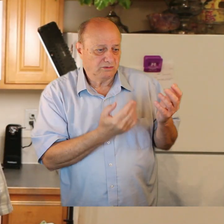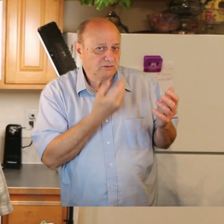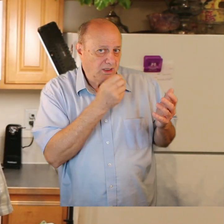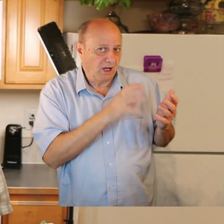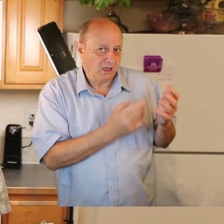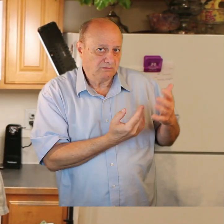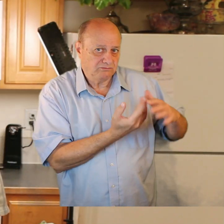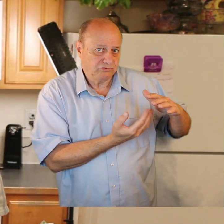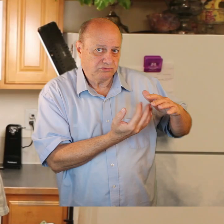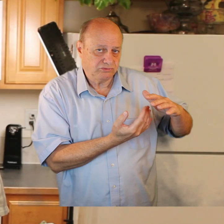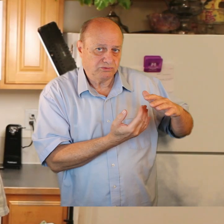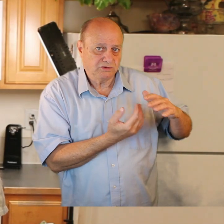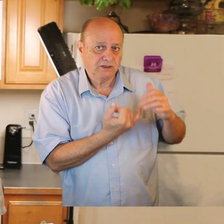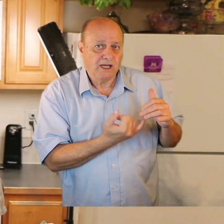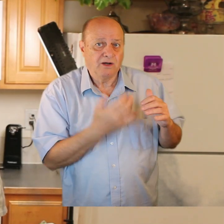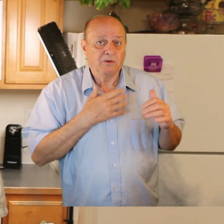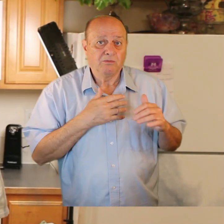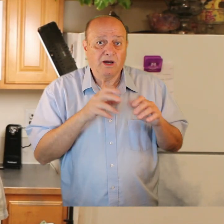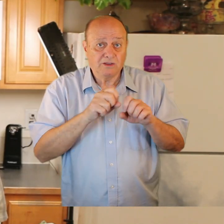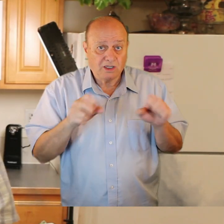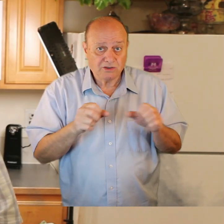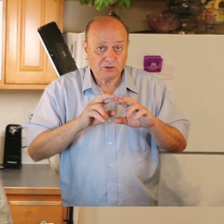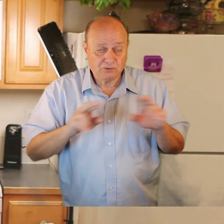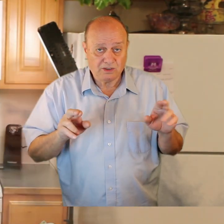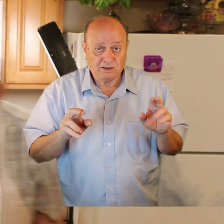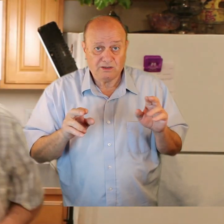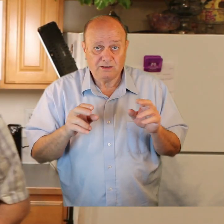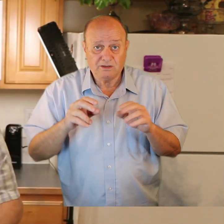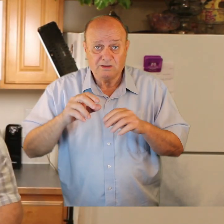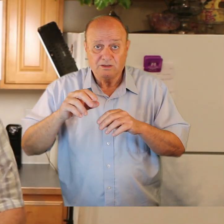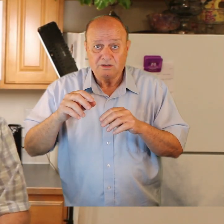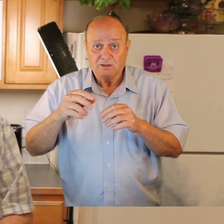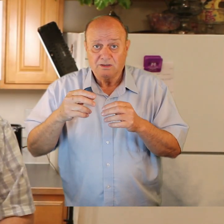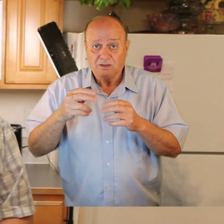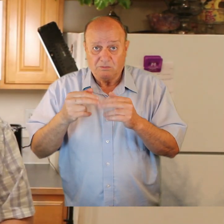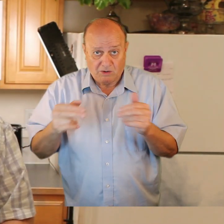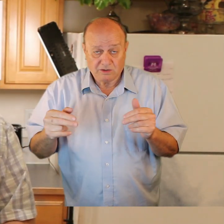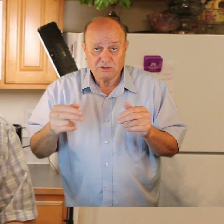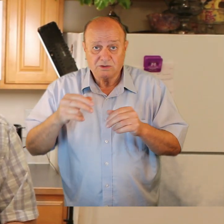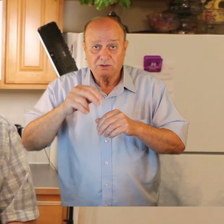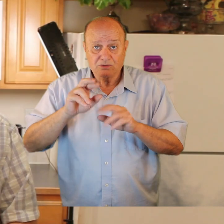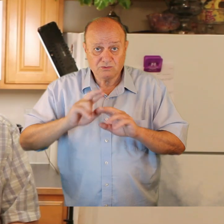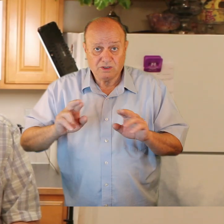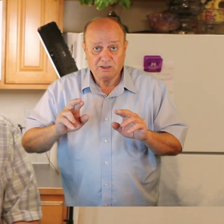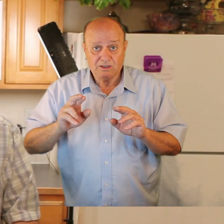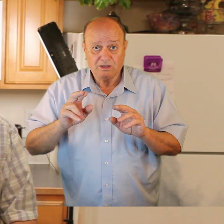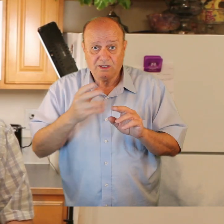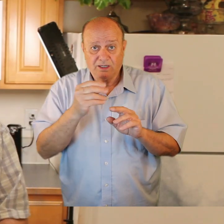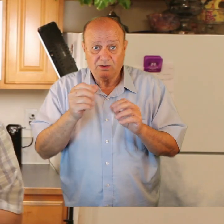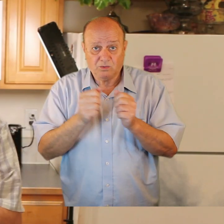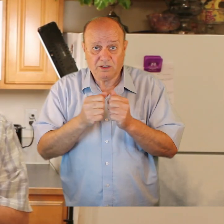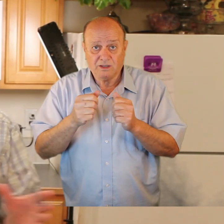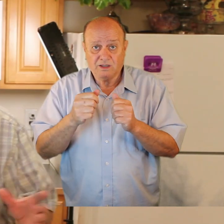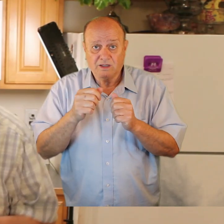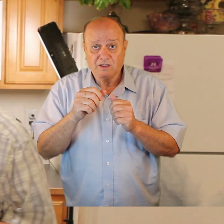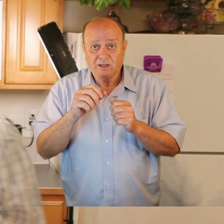really ready. My sausage is ready. I'm going to present that now. Okay, my sausage with a little marinara is ready. I'm